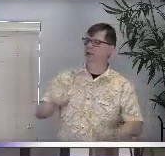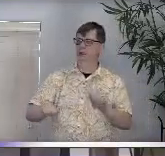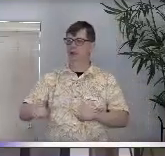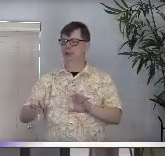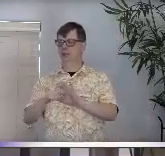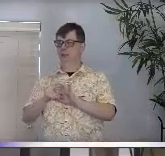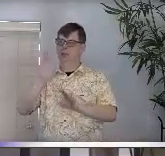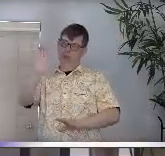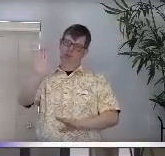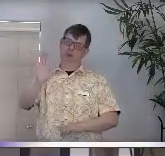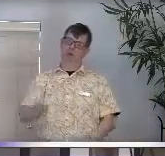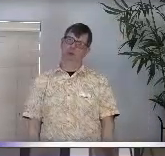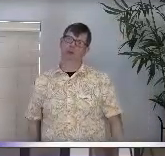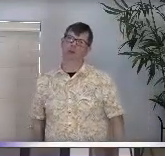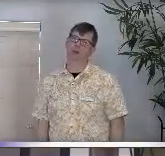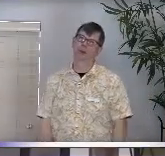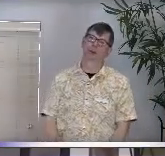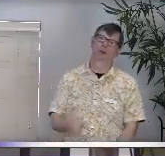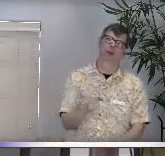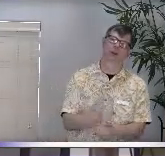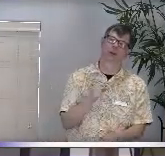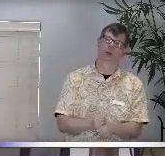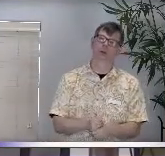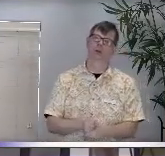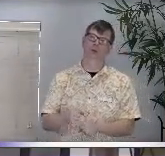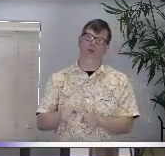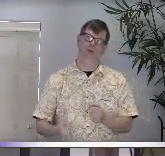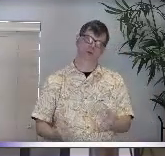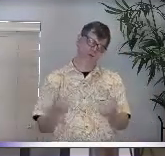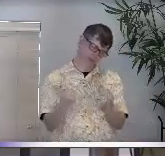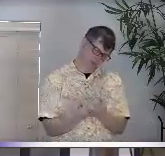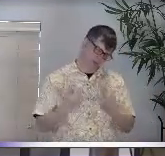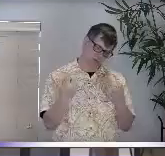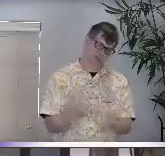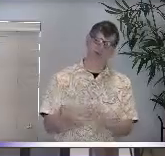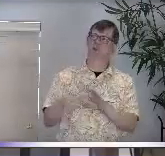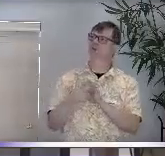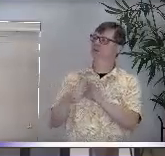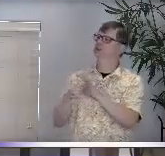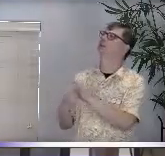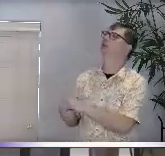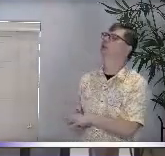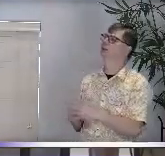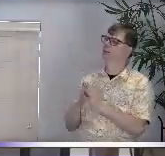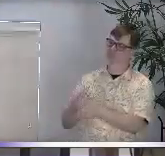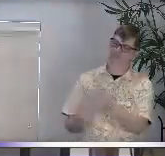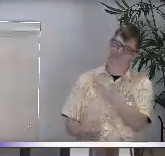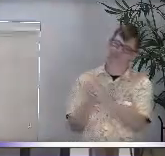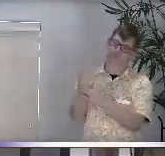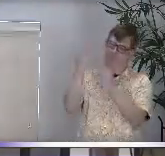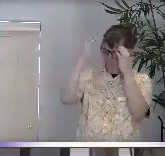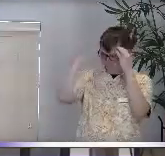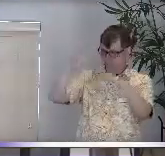am, you know, we're all works in progress. We're all striving on the path. We're all trying to do growth in consciousness,